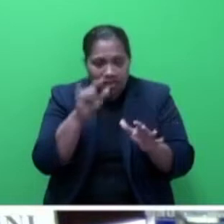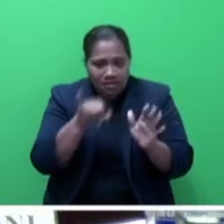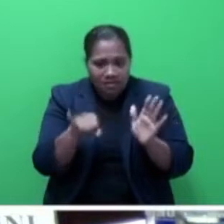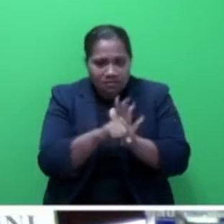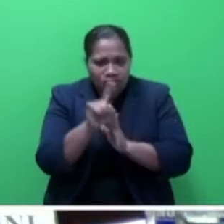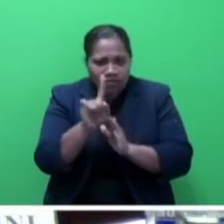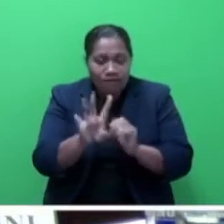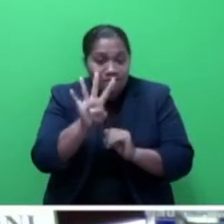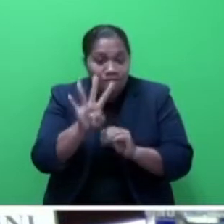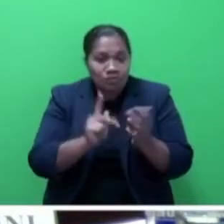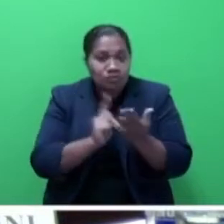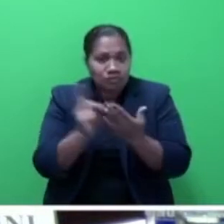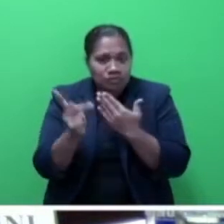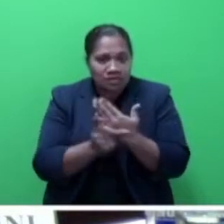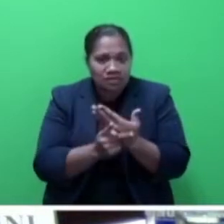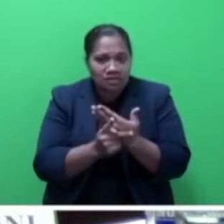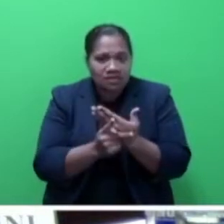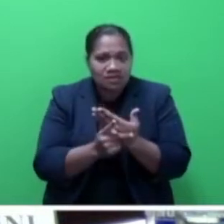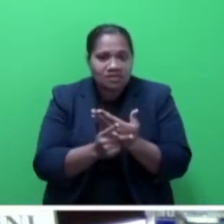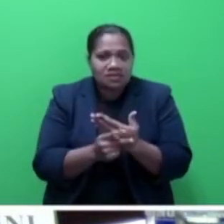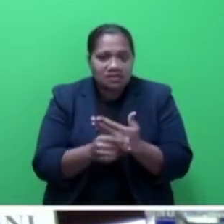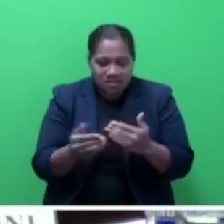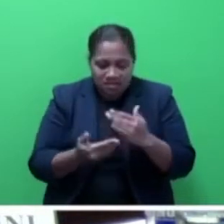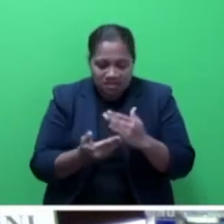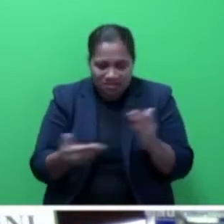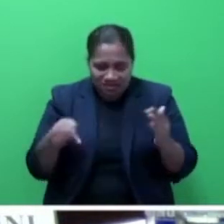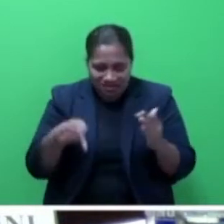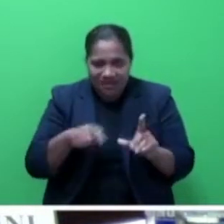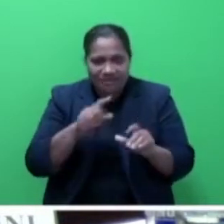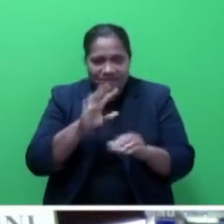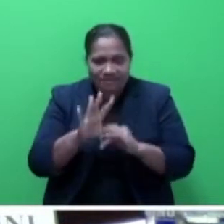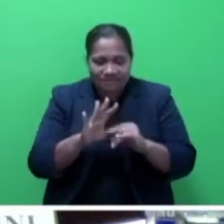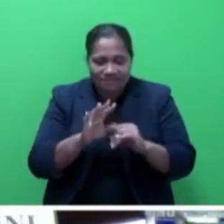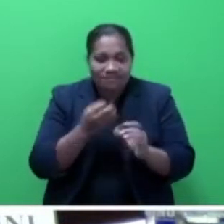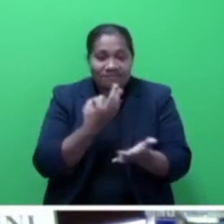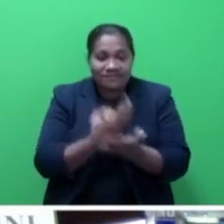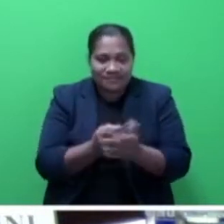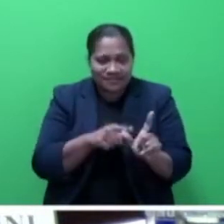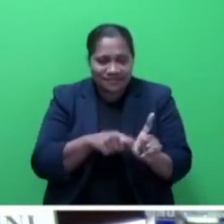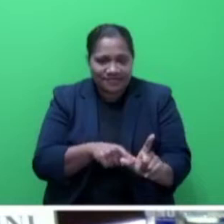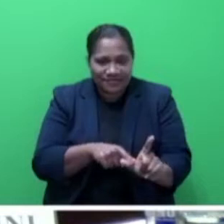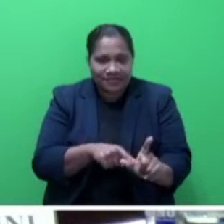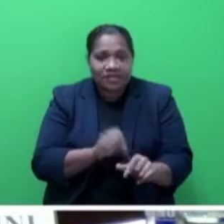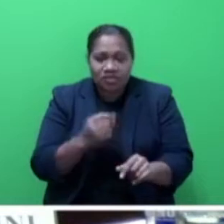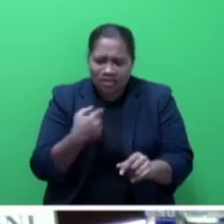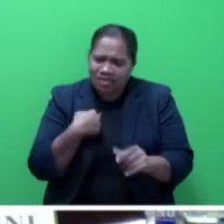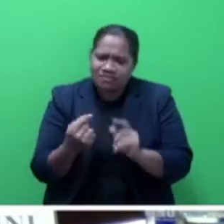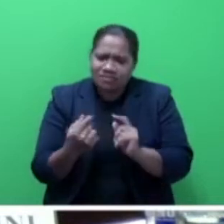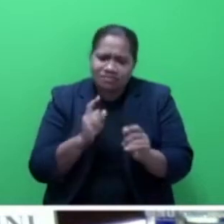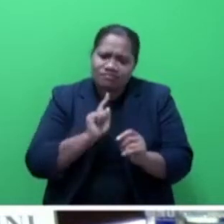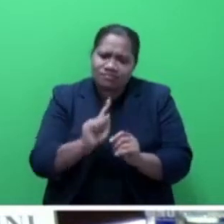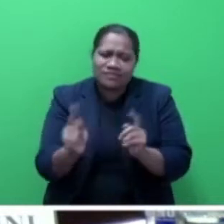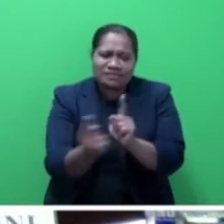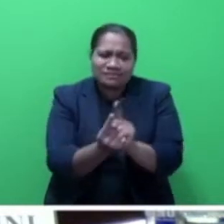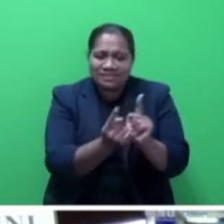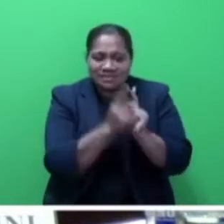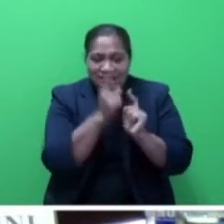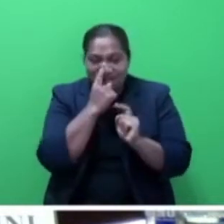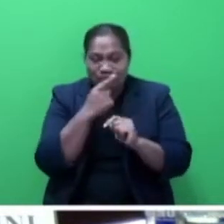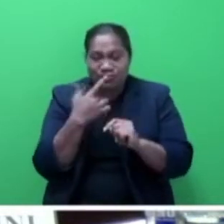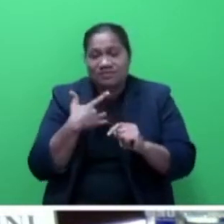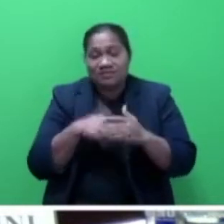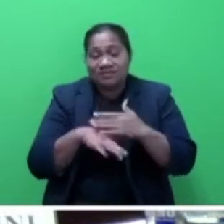capital works during this financial year. And I have been meeting the residents of Sakoca several